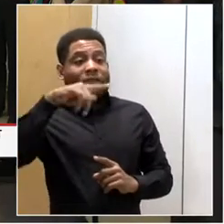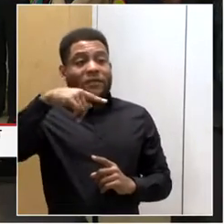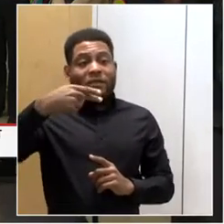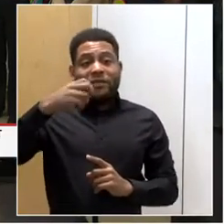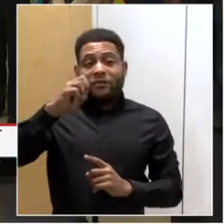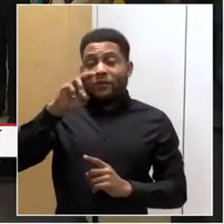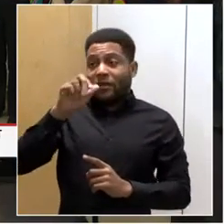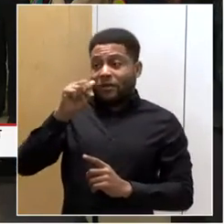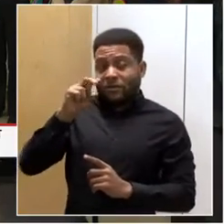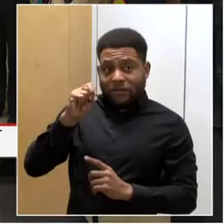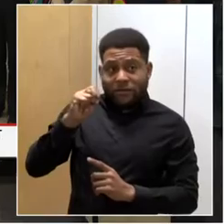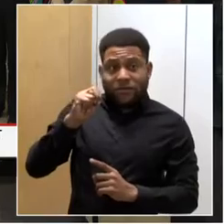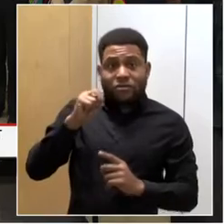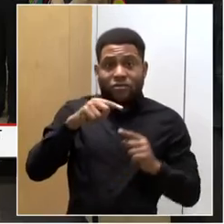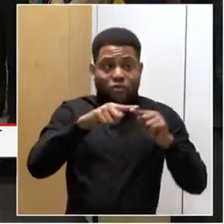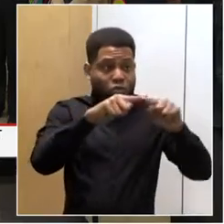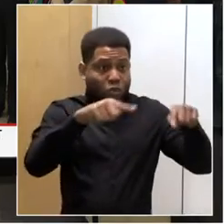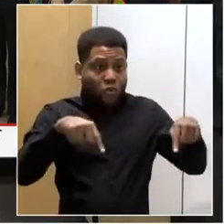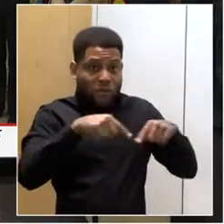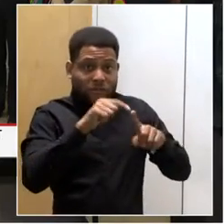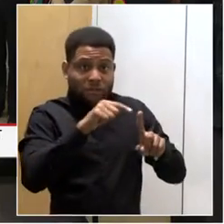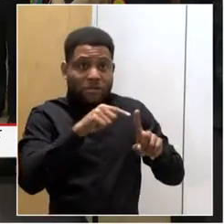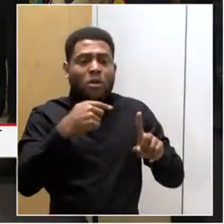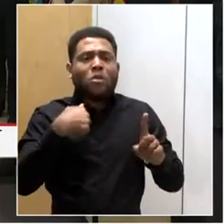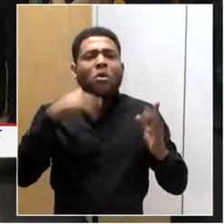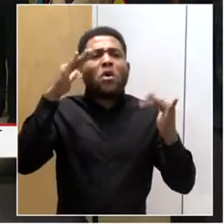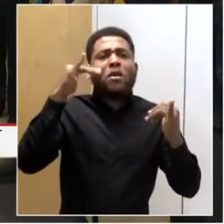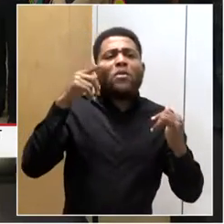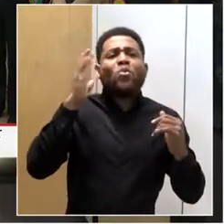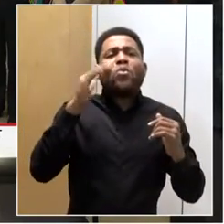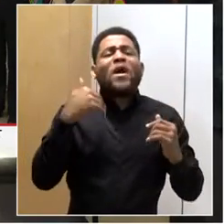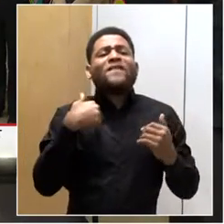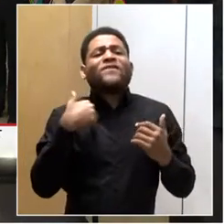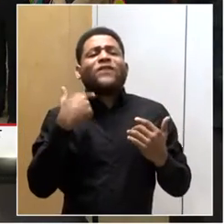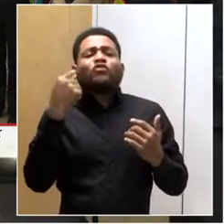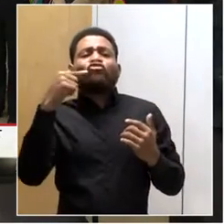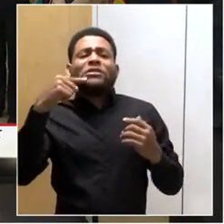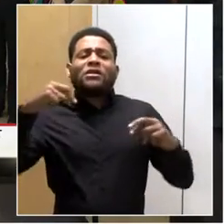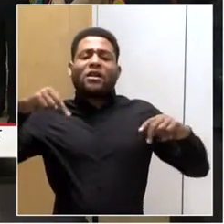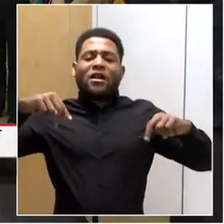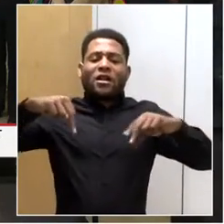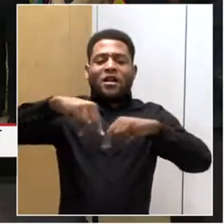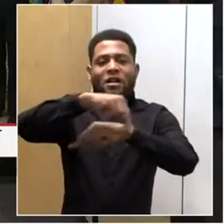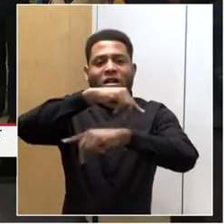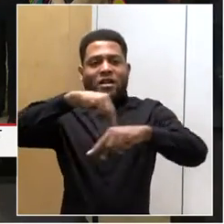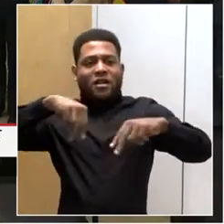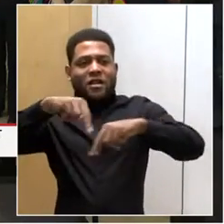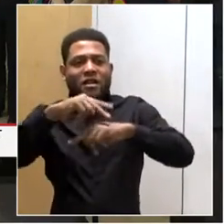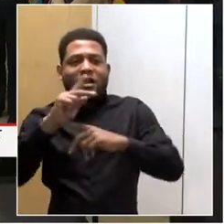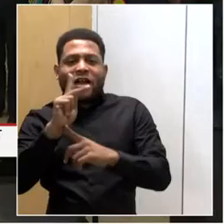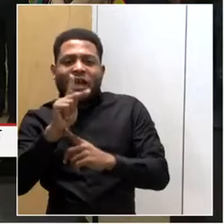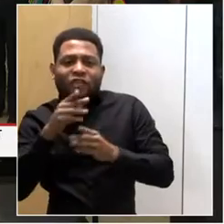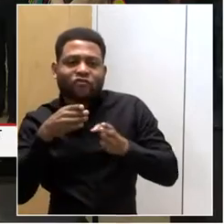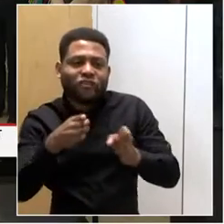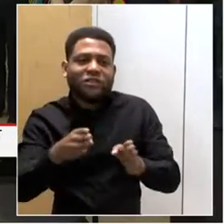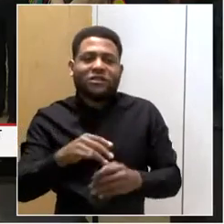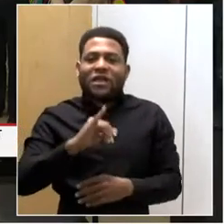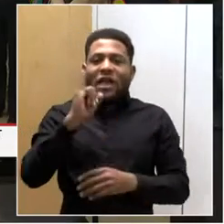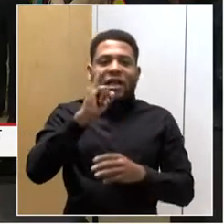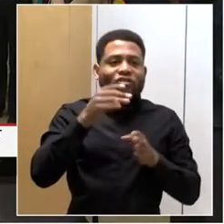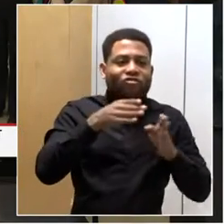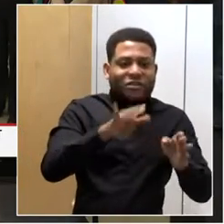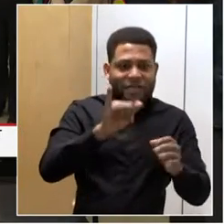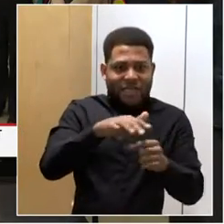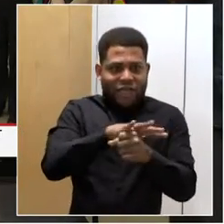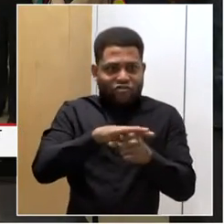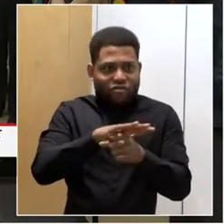Greenway, where cars and transit really move along K Street, and I Street becomes that place that pedestrians can walk only